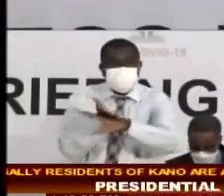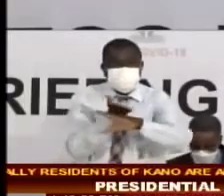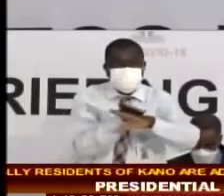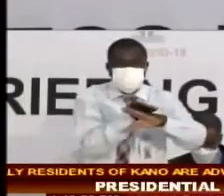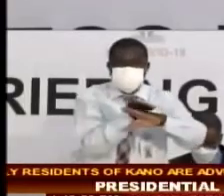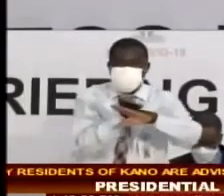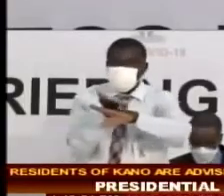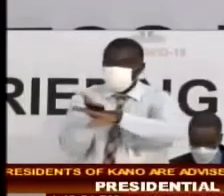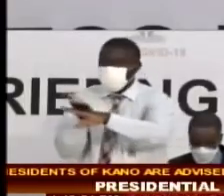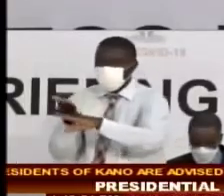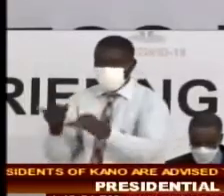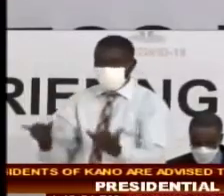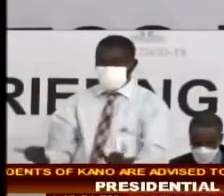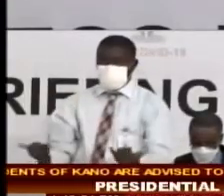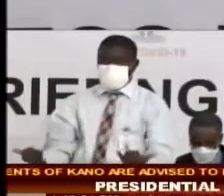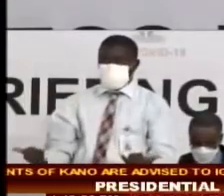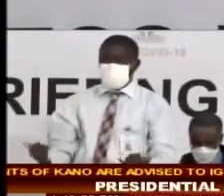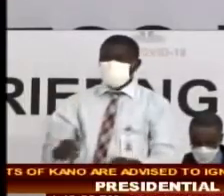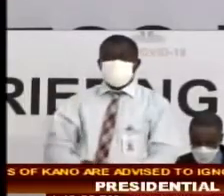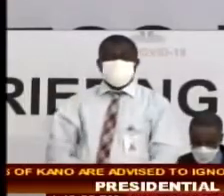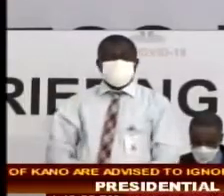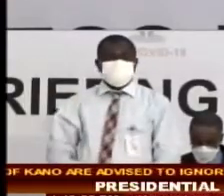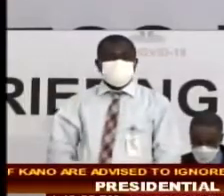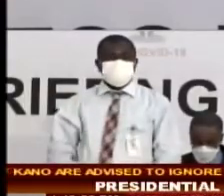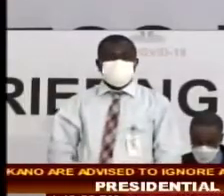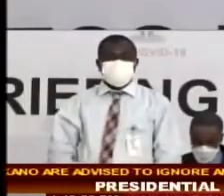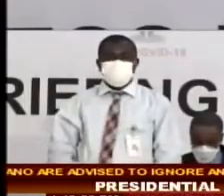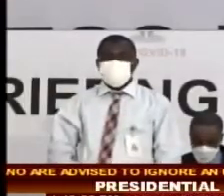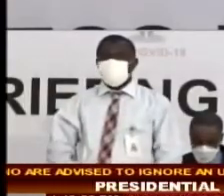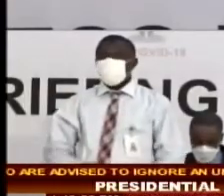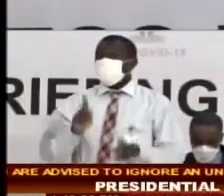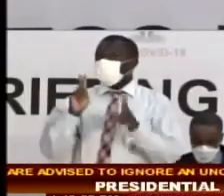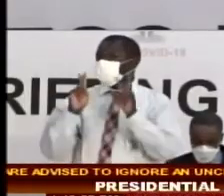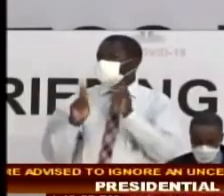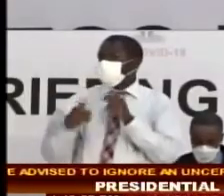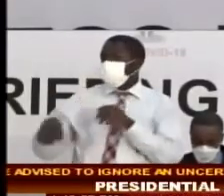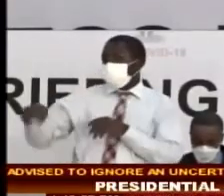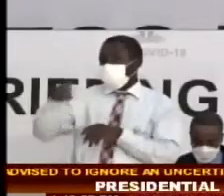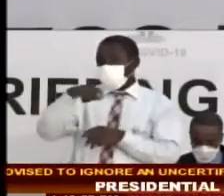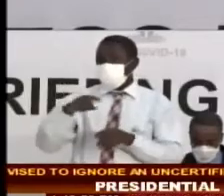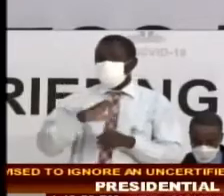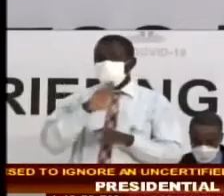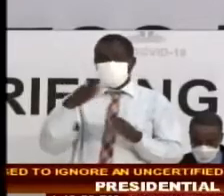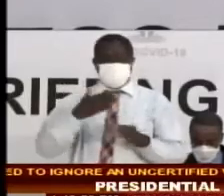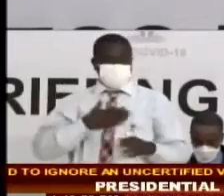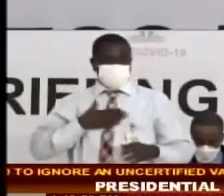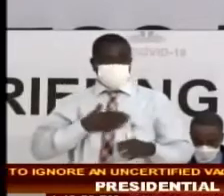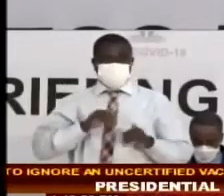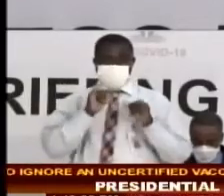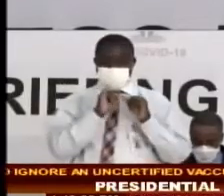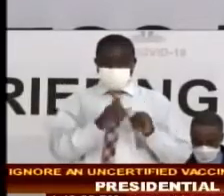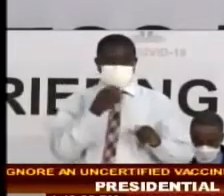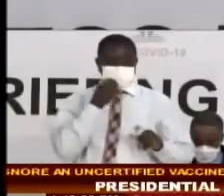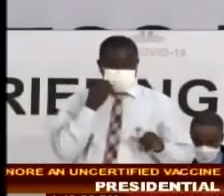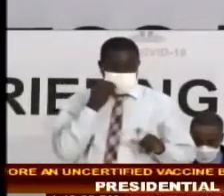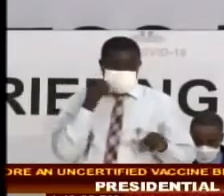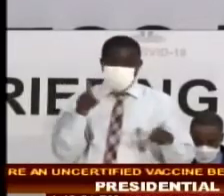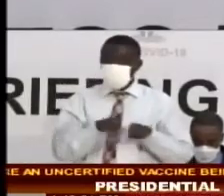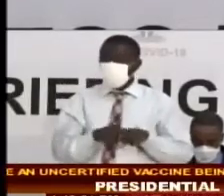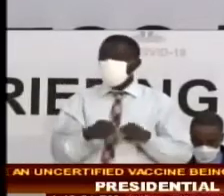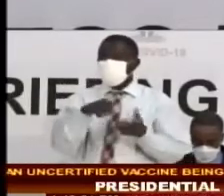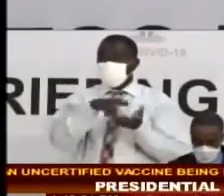da ba su kaita ba. Jama'a don Allah mu zauna a gida a duk sa'ilin da aka ce mu zauna a